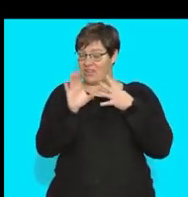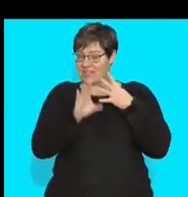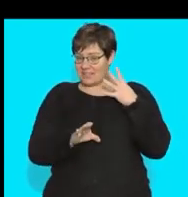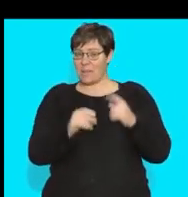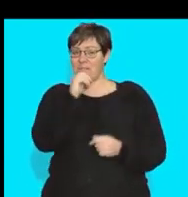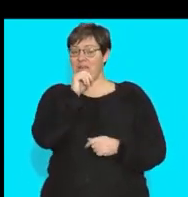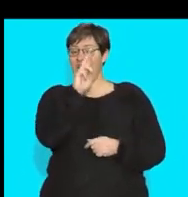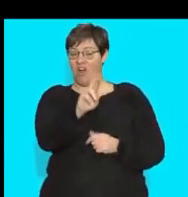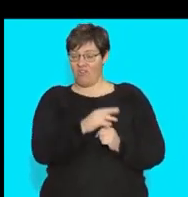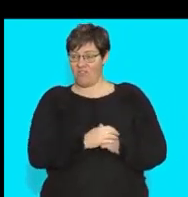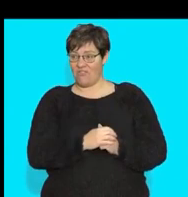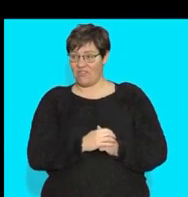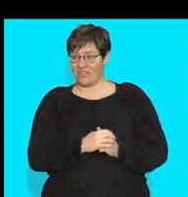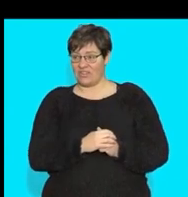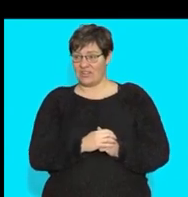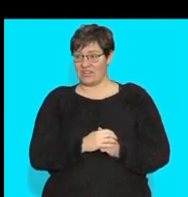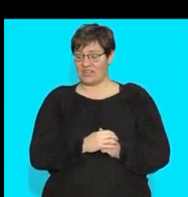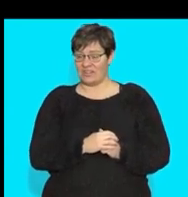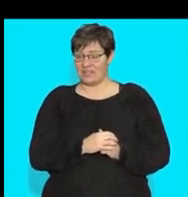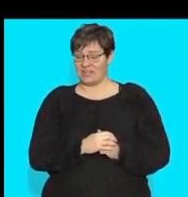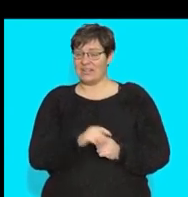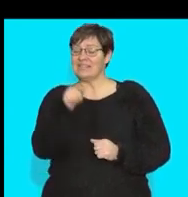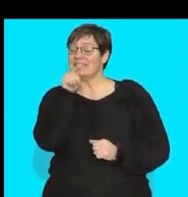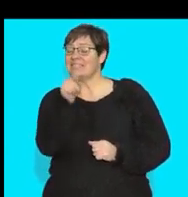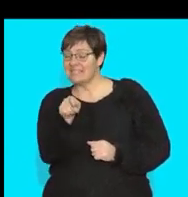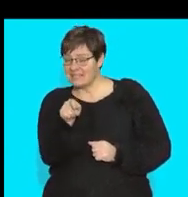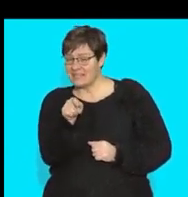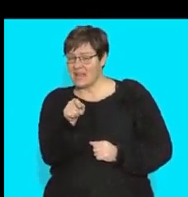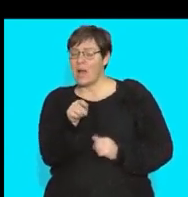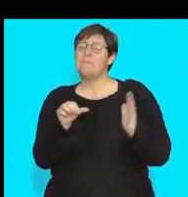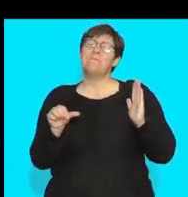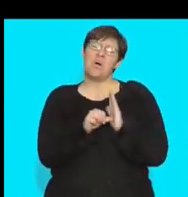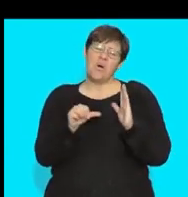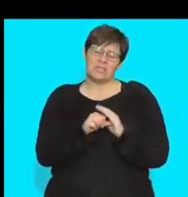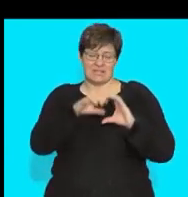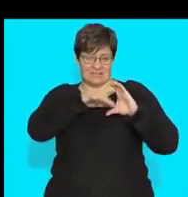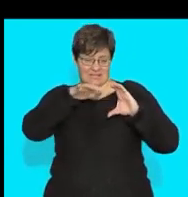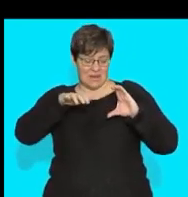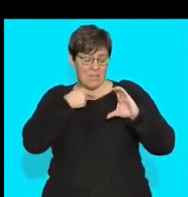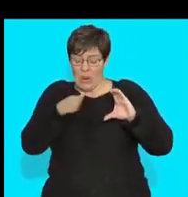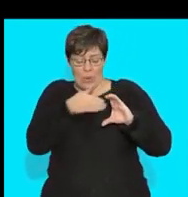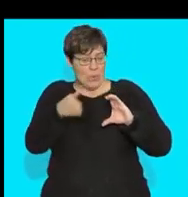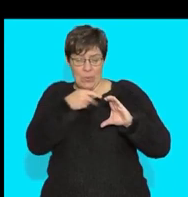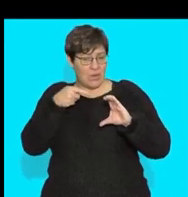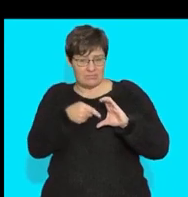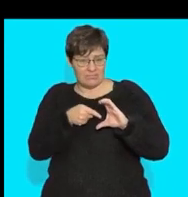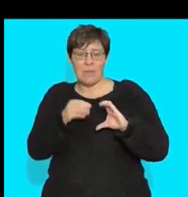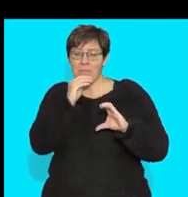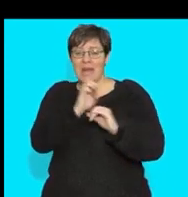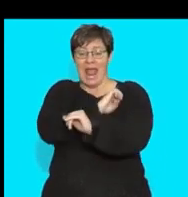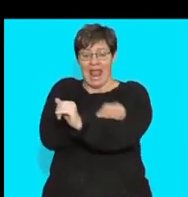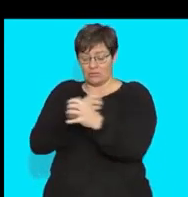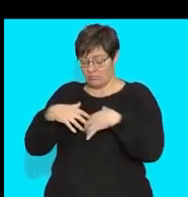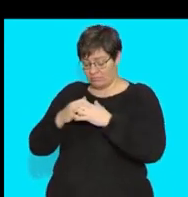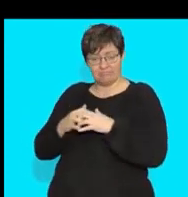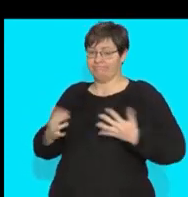of my R's. So this organelle, very important. If I don't have this organelle, then I can't make